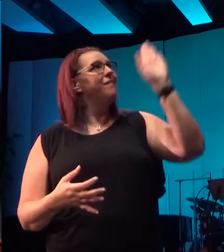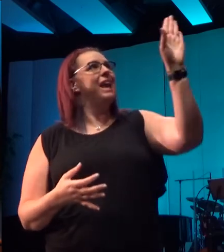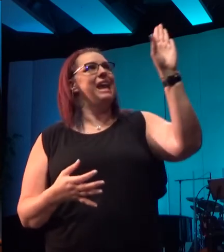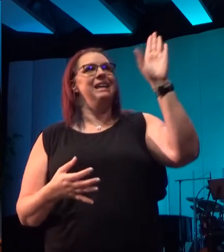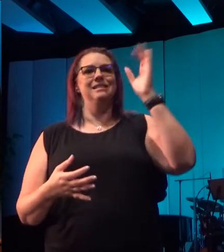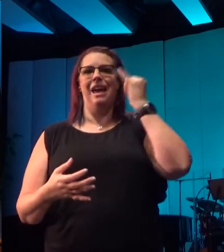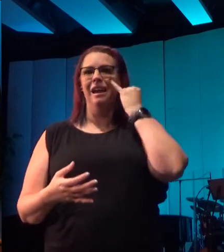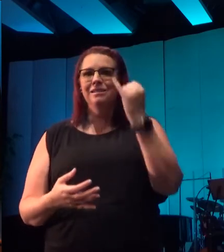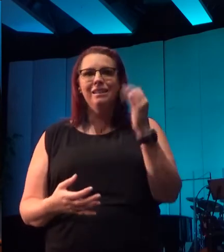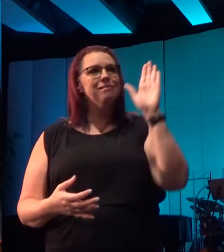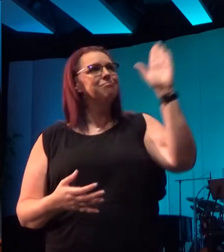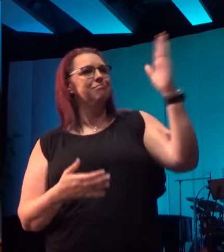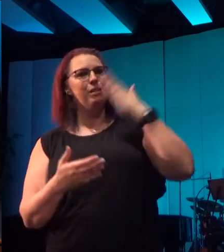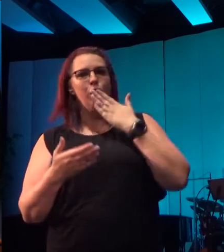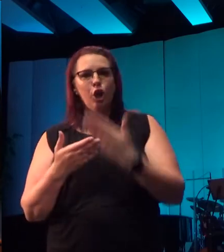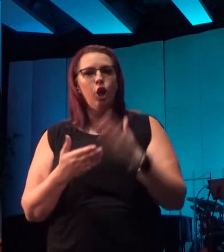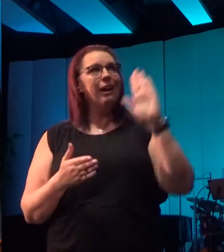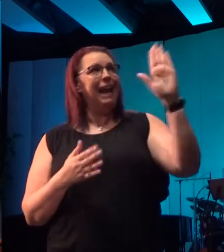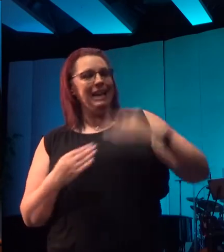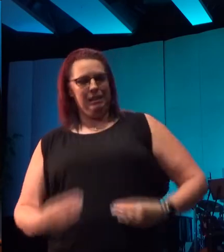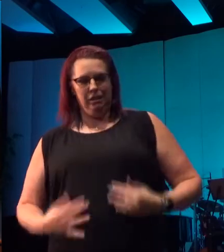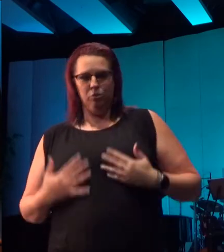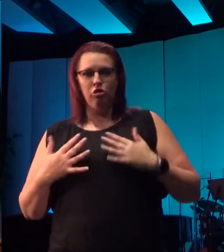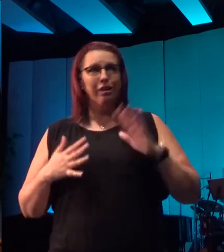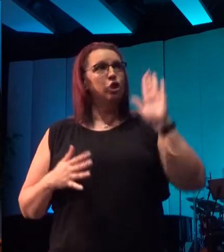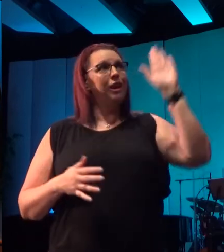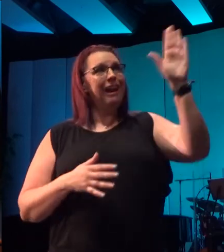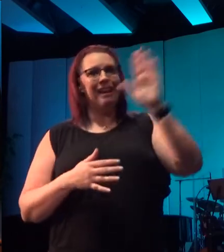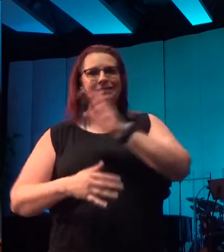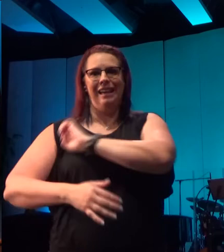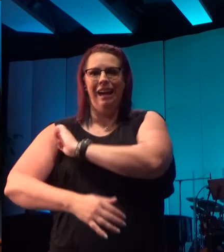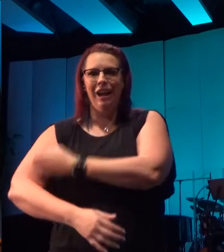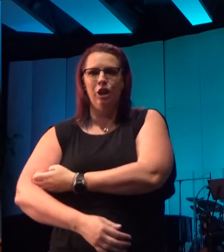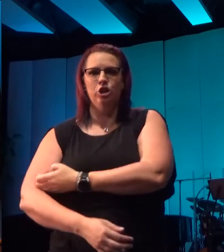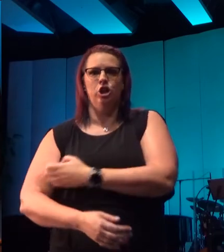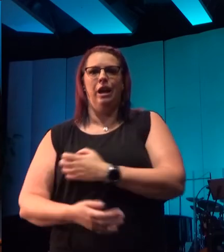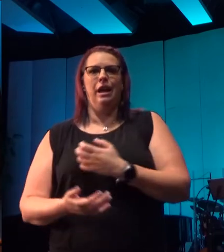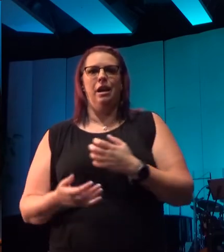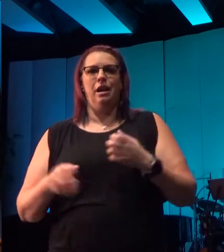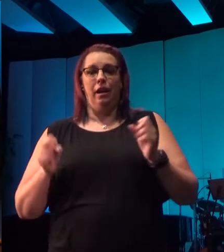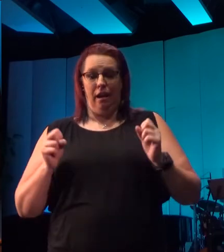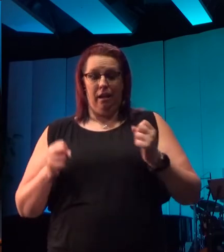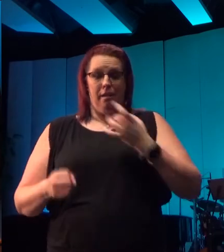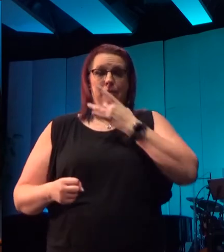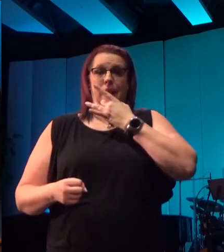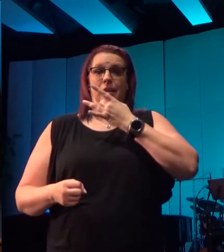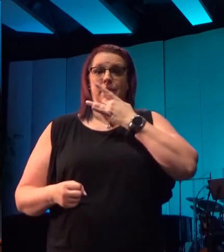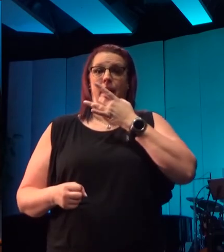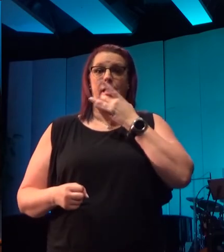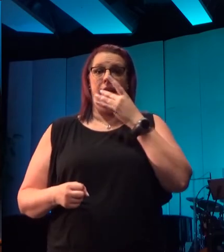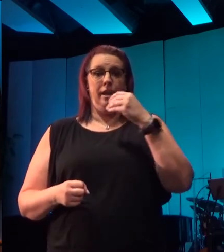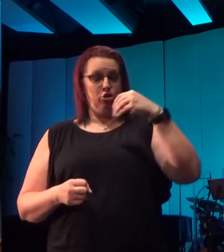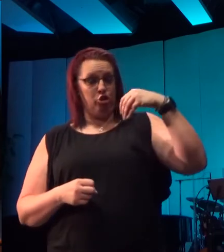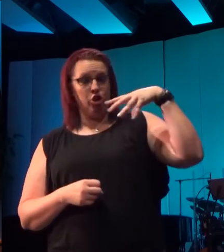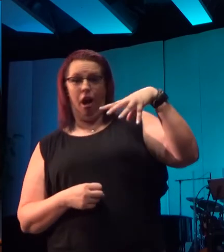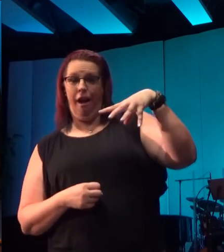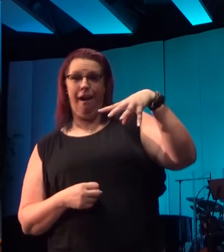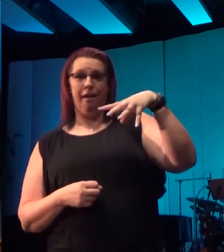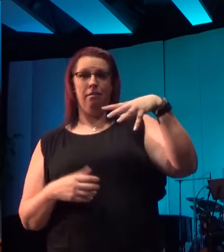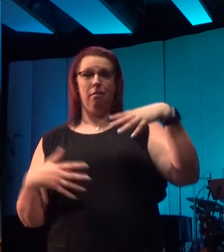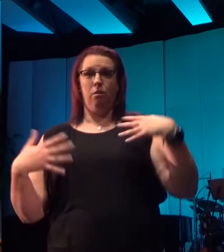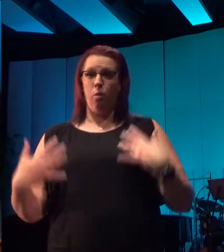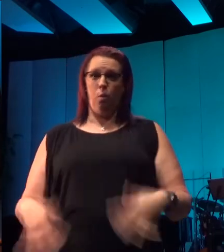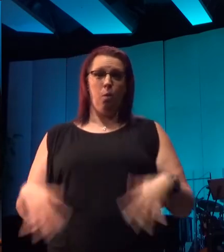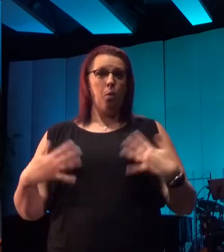ideas, of good, of inspiration, of healing energy. I'm letting the light shine through, and I can see the